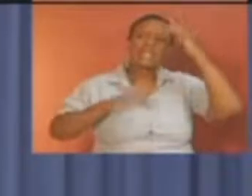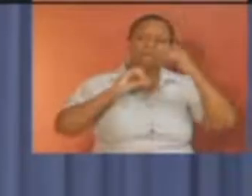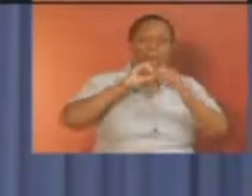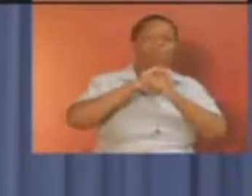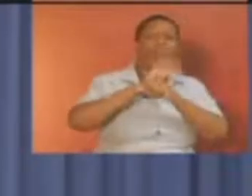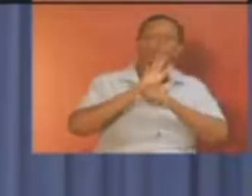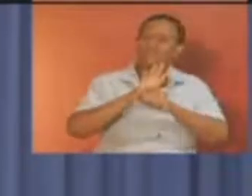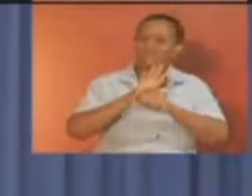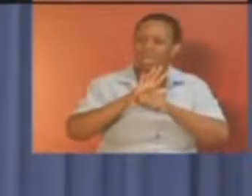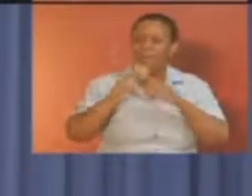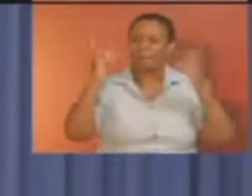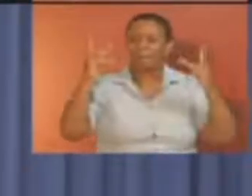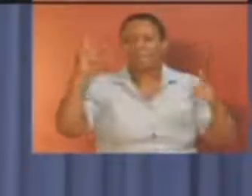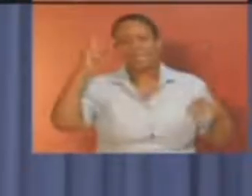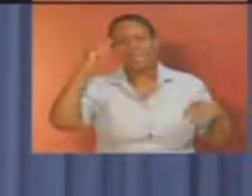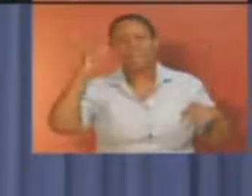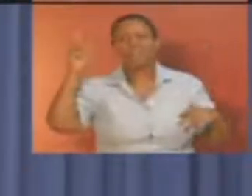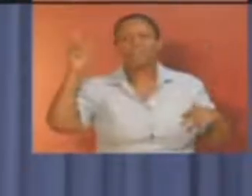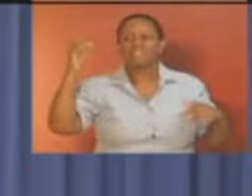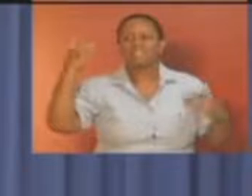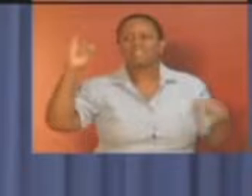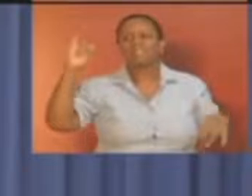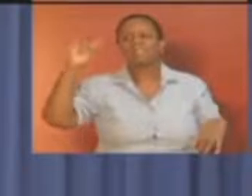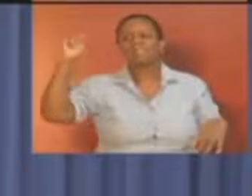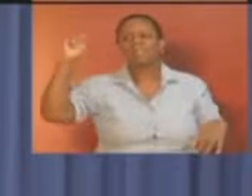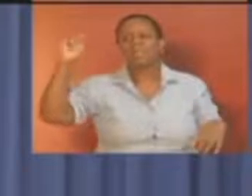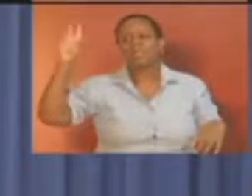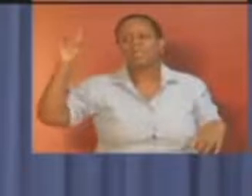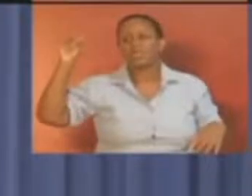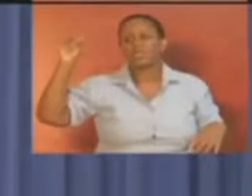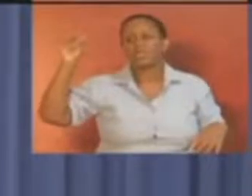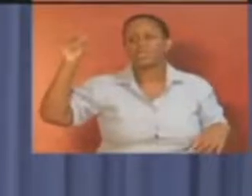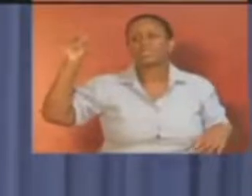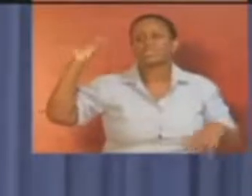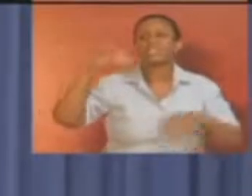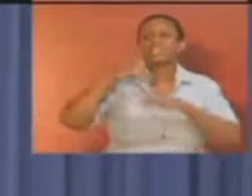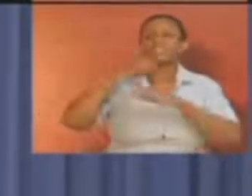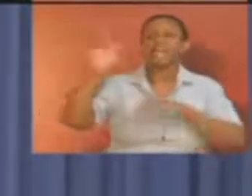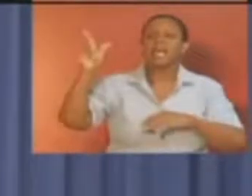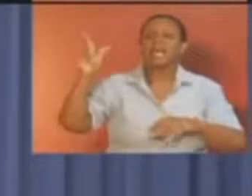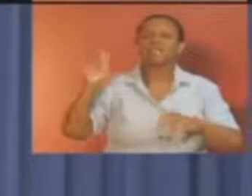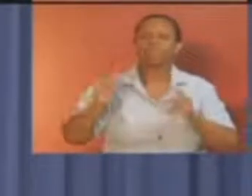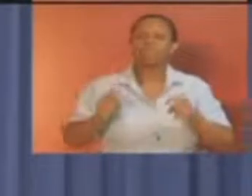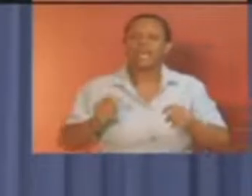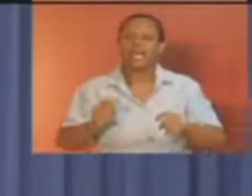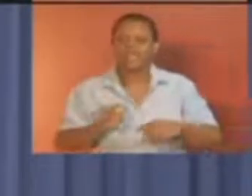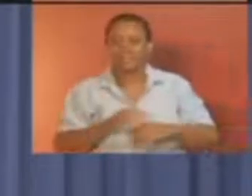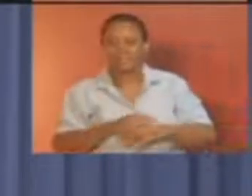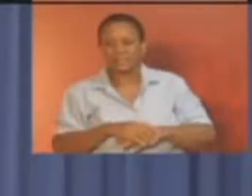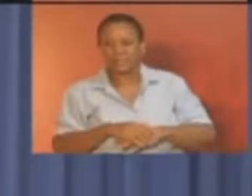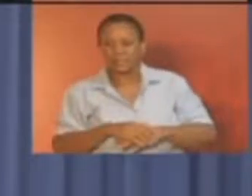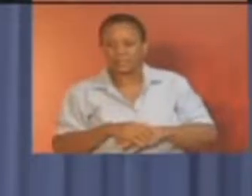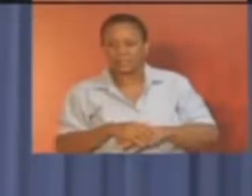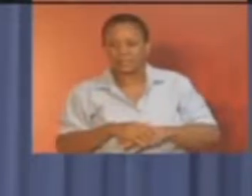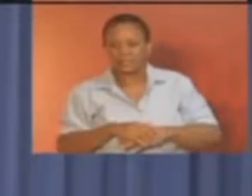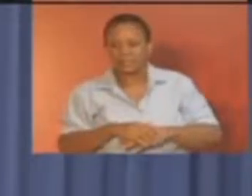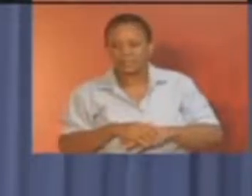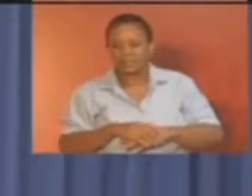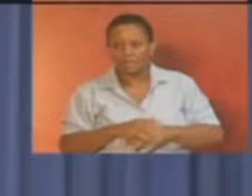there. Because if I had gone that road, they might not be able to reach out to me in time.